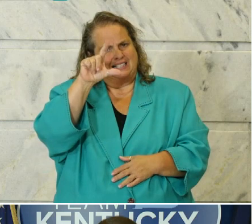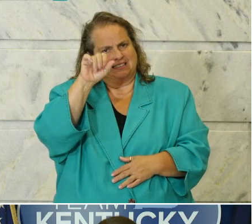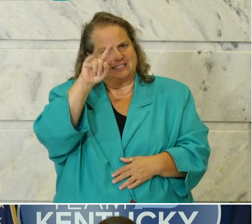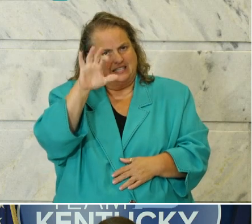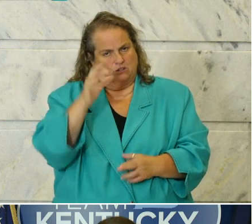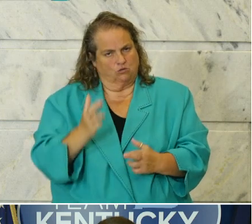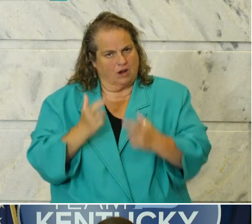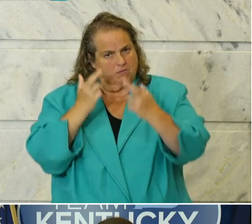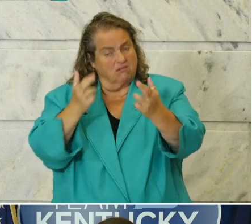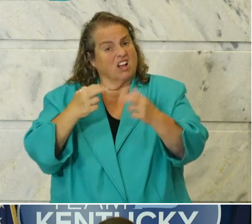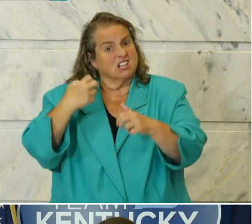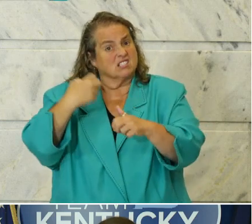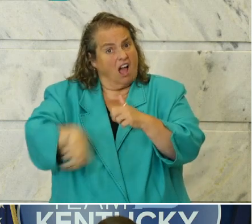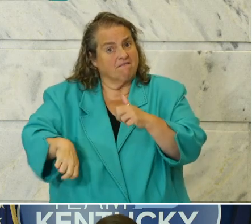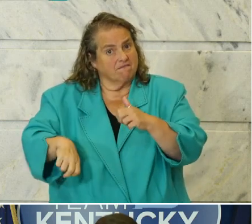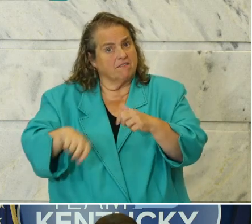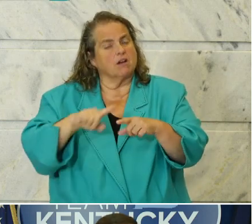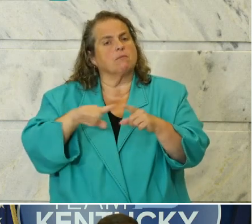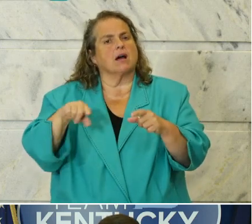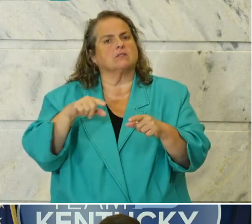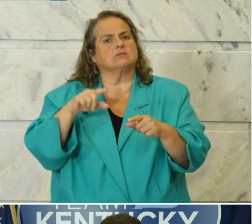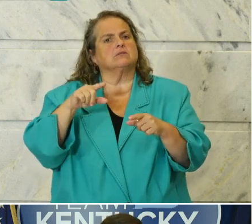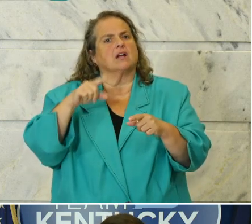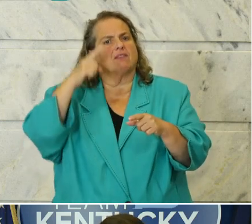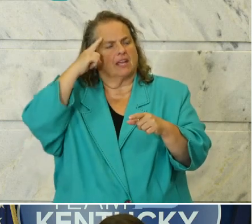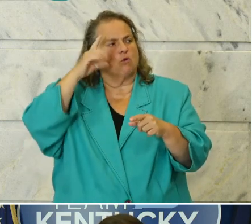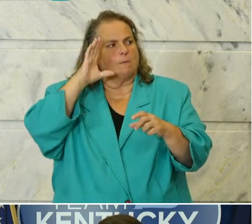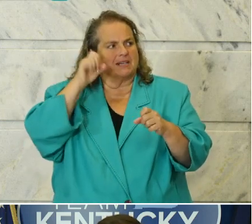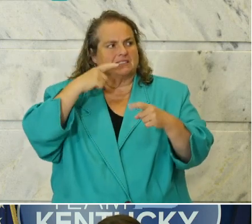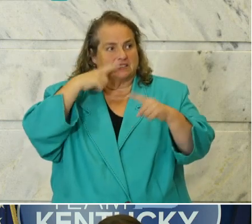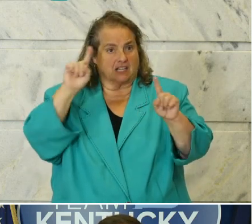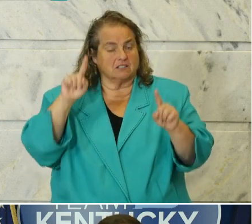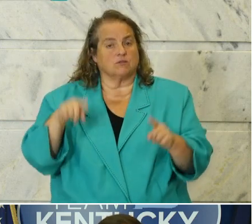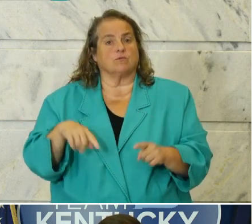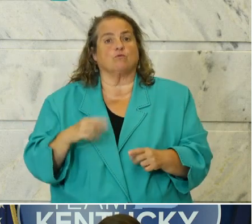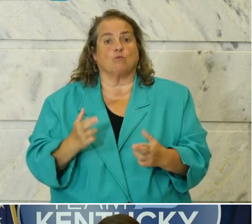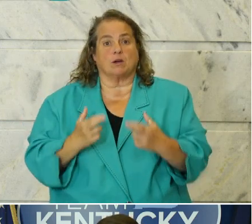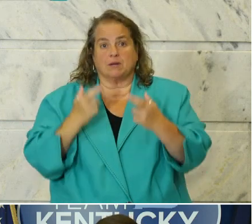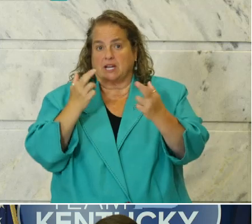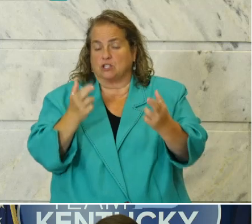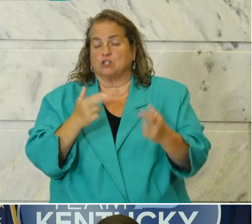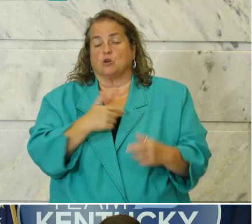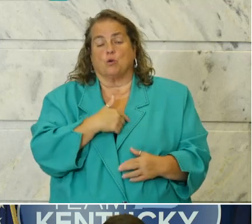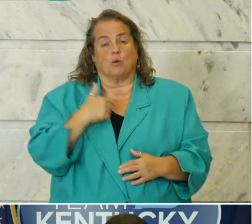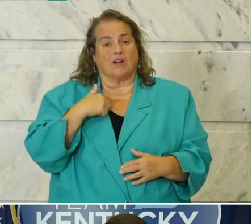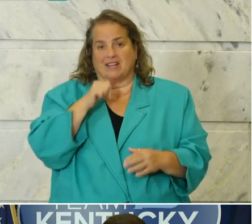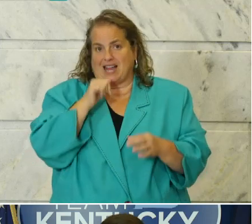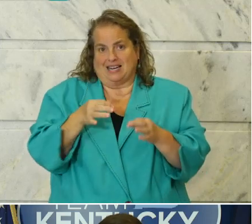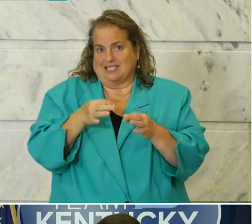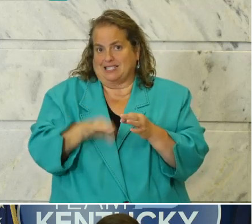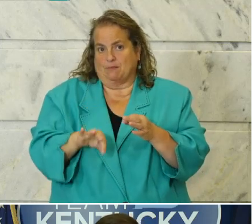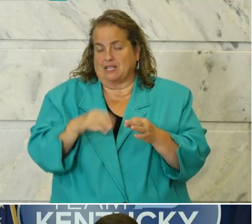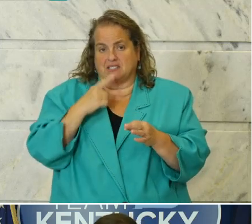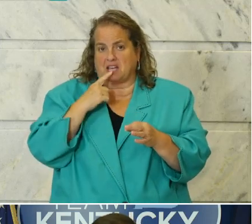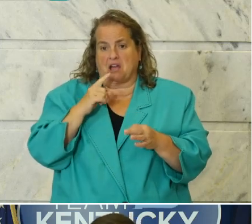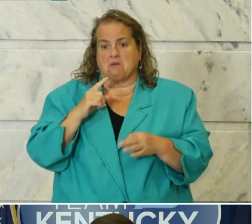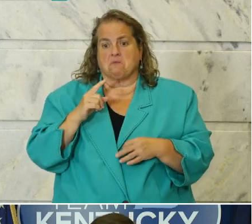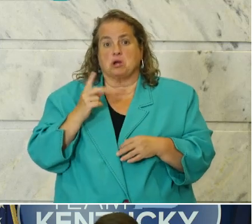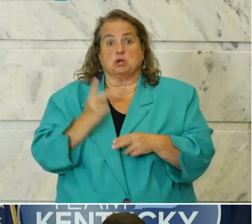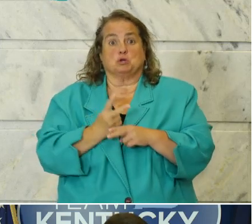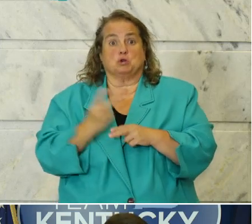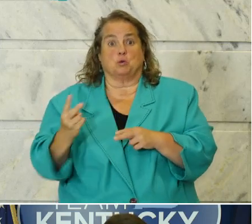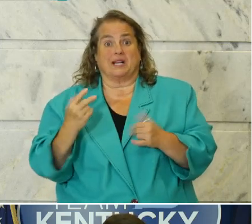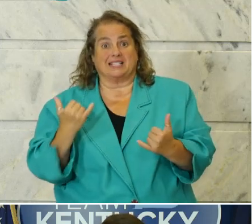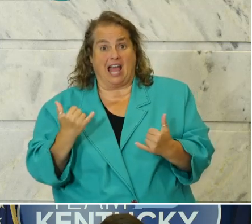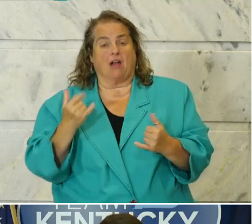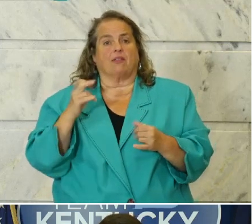we believe can give us some success. It is one where we are not going to simply say 2 weeks from now and then delay it